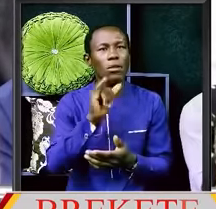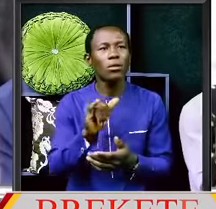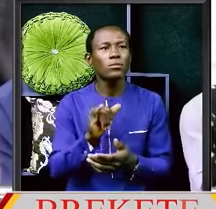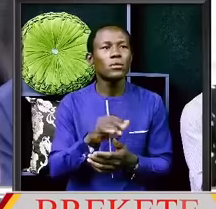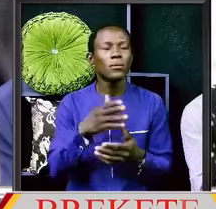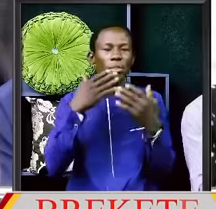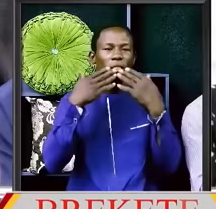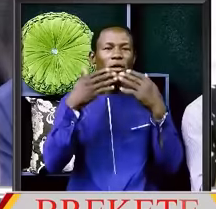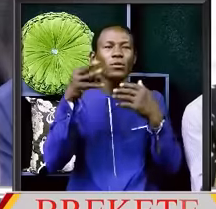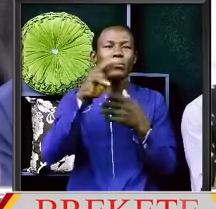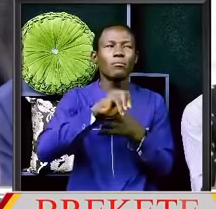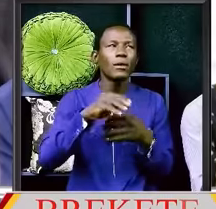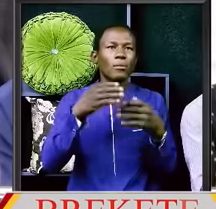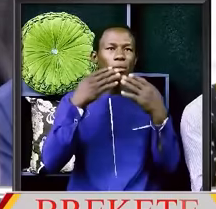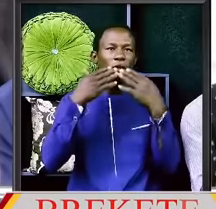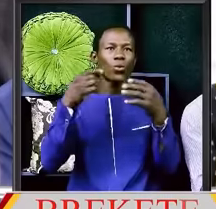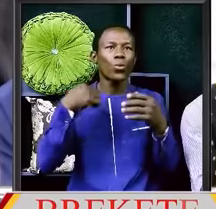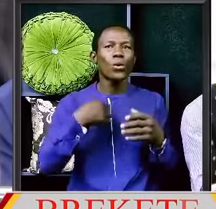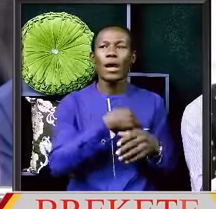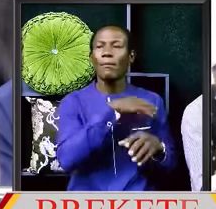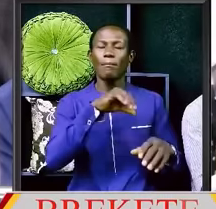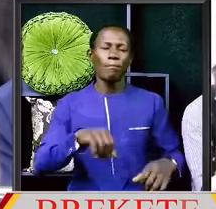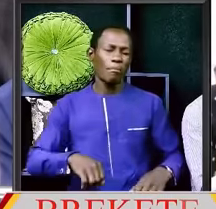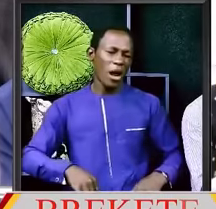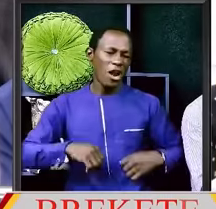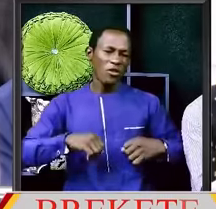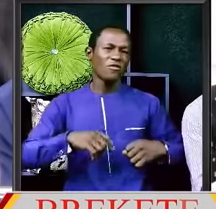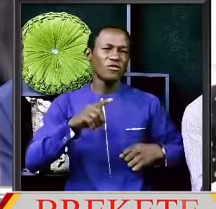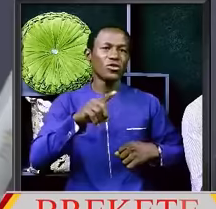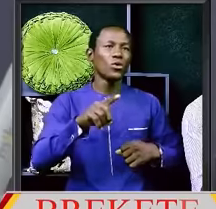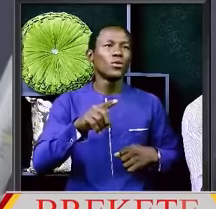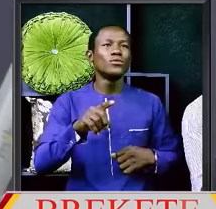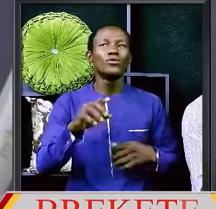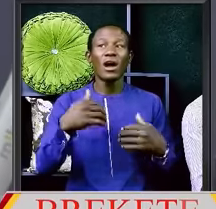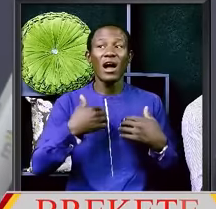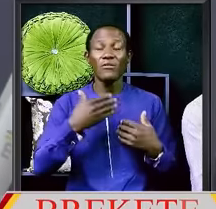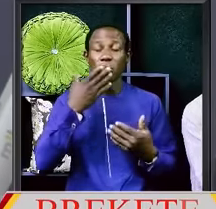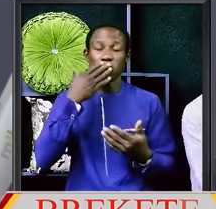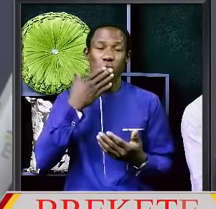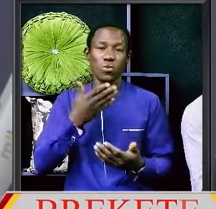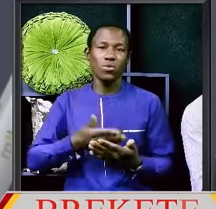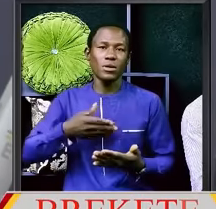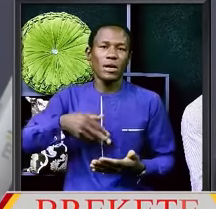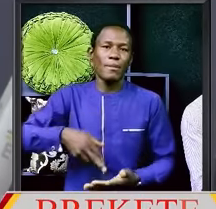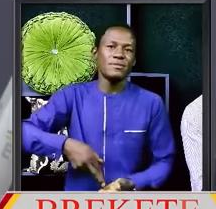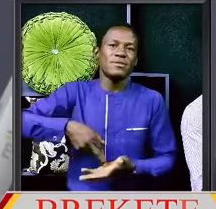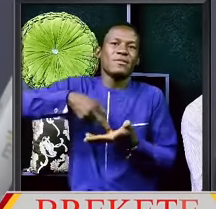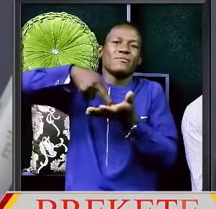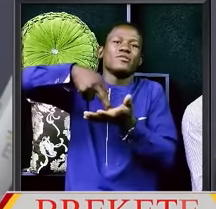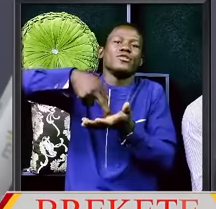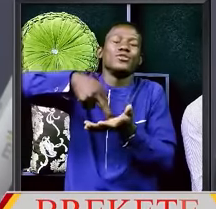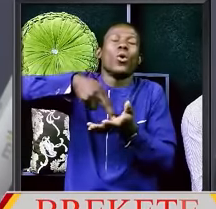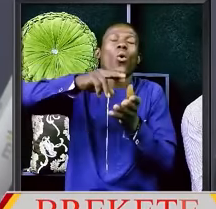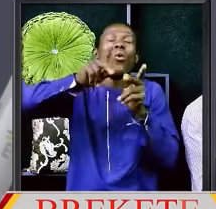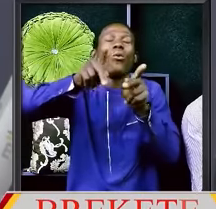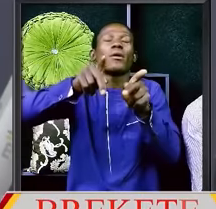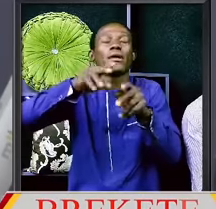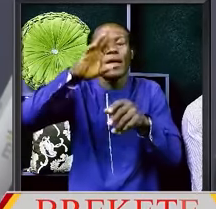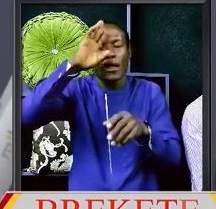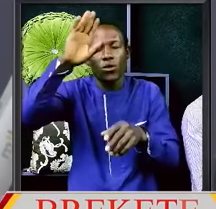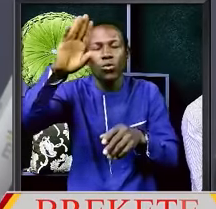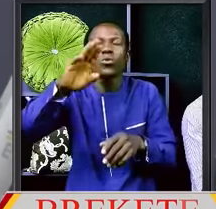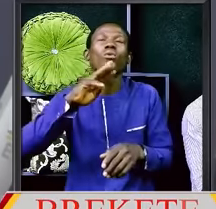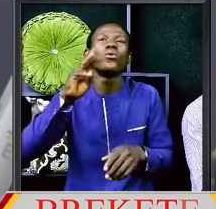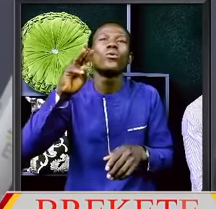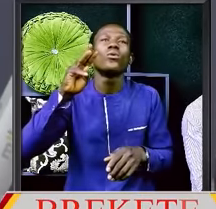Okay, thank please, you. Please, I beg of you, sir. Thanks. You have a very good reputation. Okay. And this Mohbad case, it will take you to a greater height. Okay. Please, hello, you are